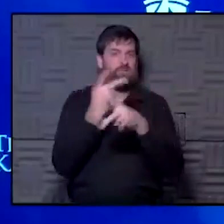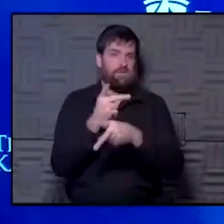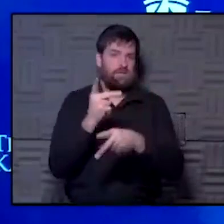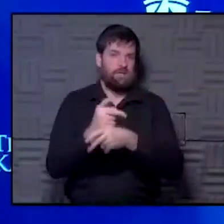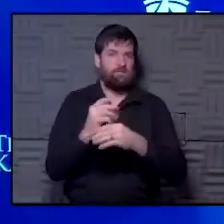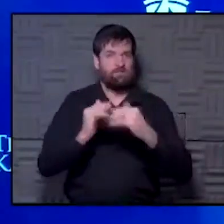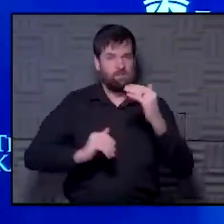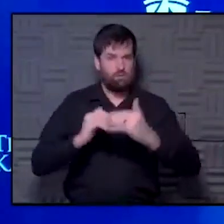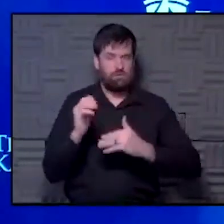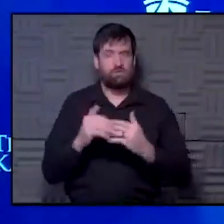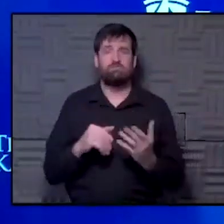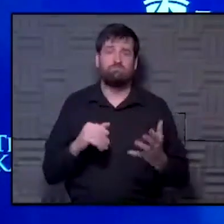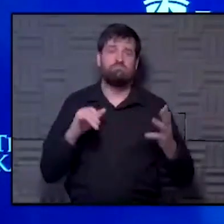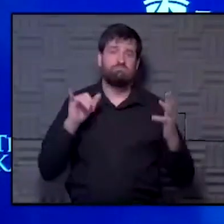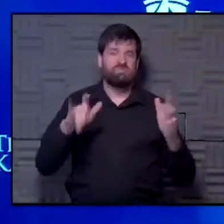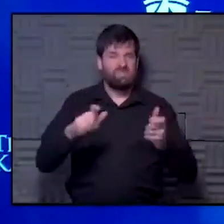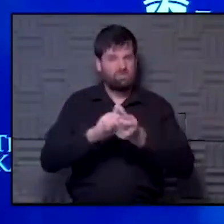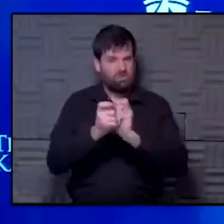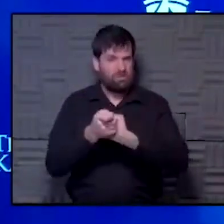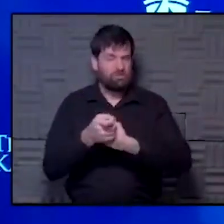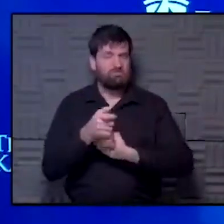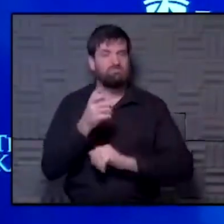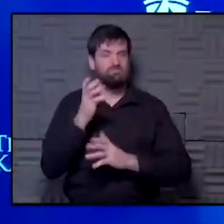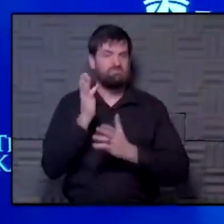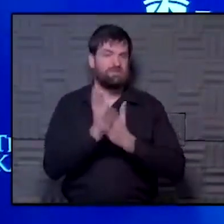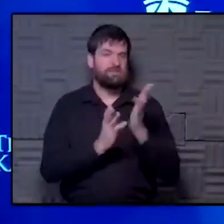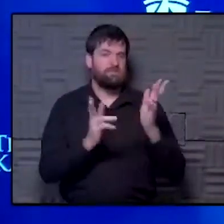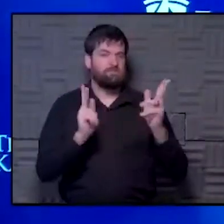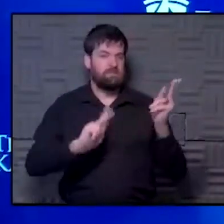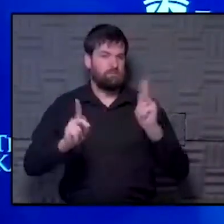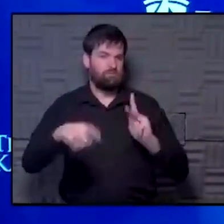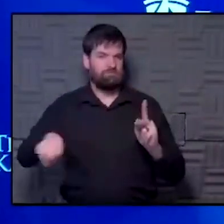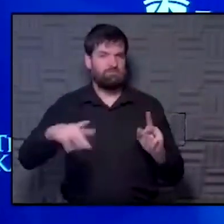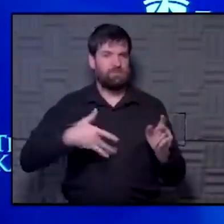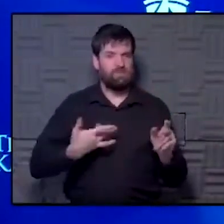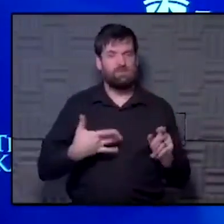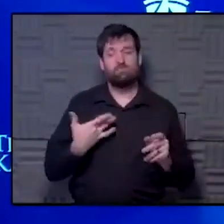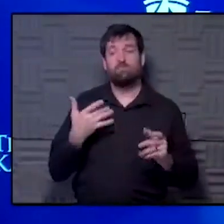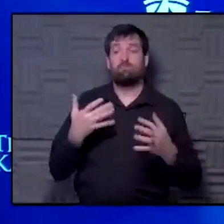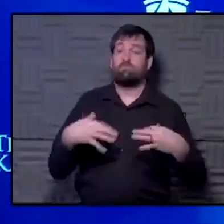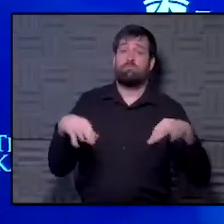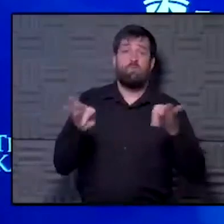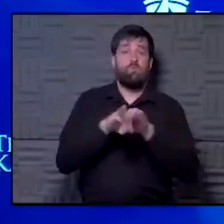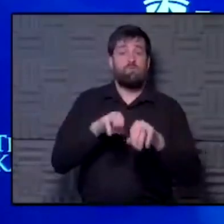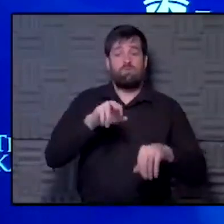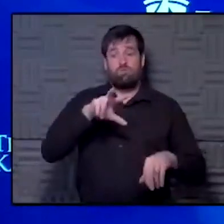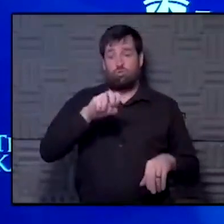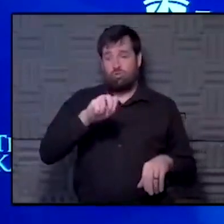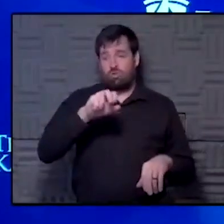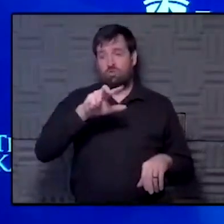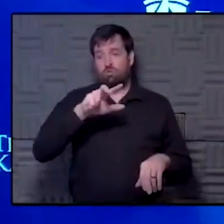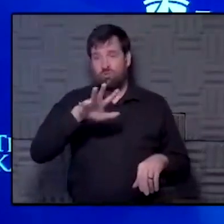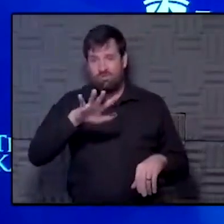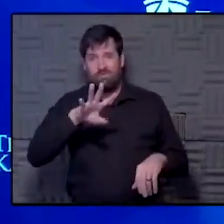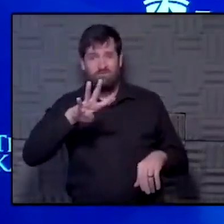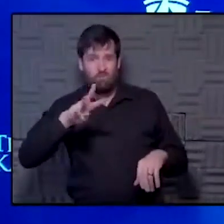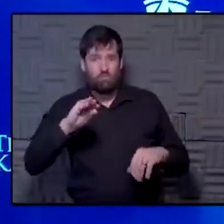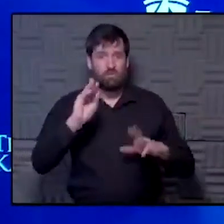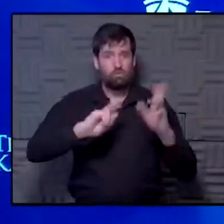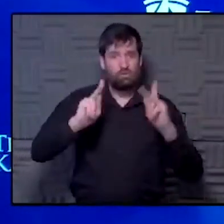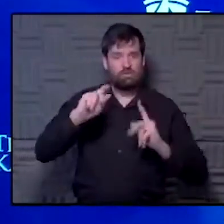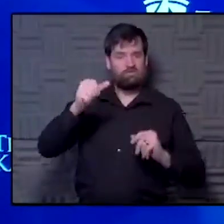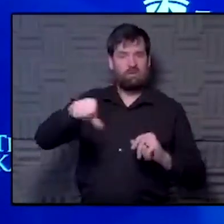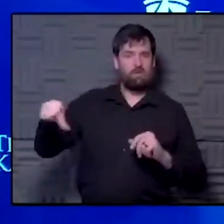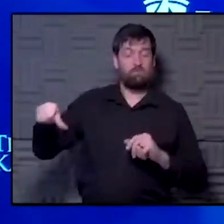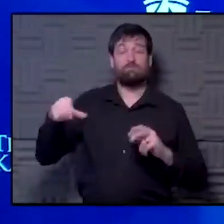a difference, and I think that's part of what people are feeling a little bit. And I think the key is that 35 or 40% are turning it down and how states